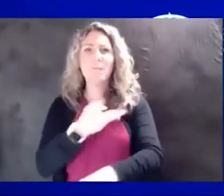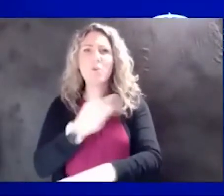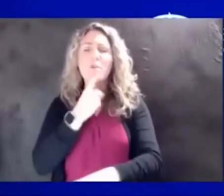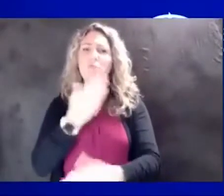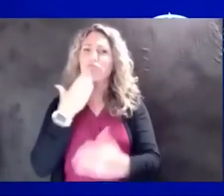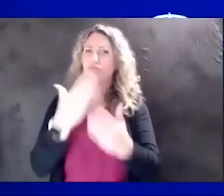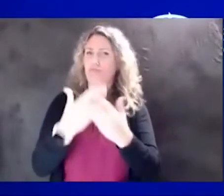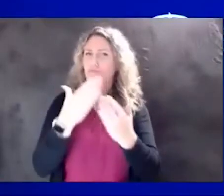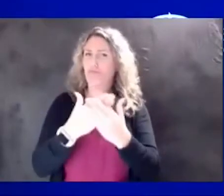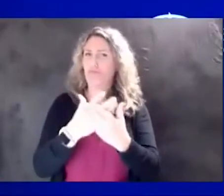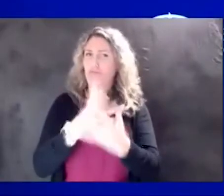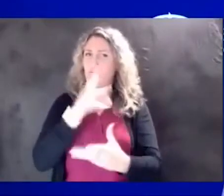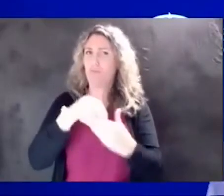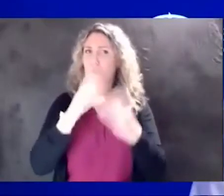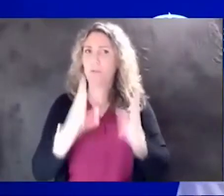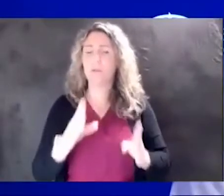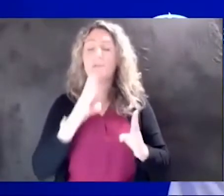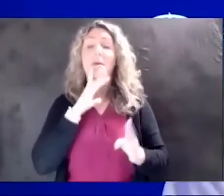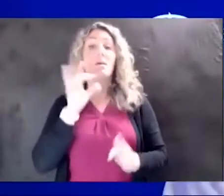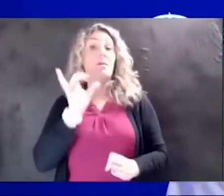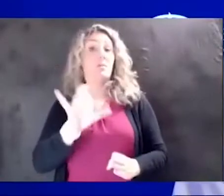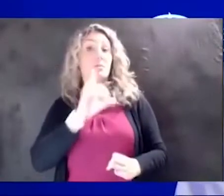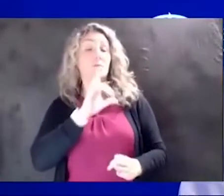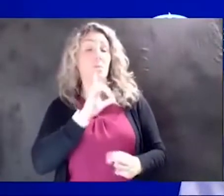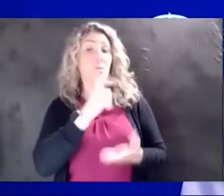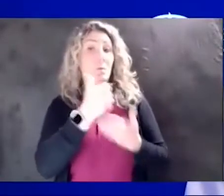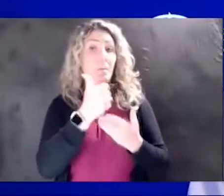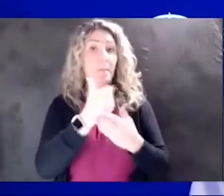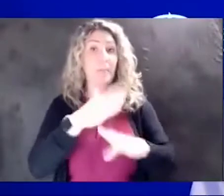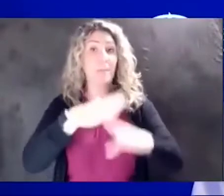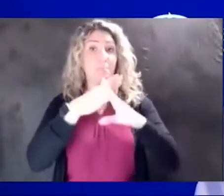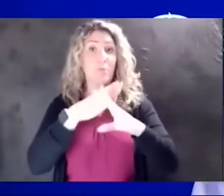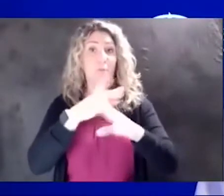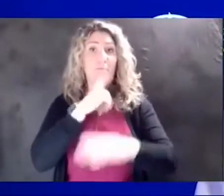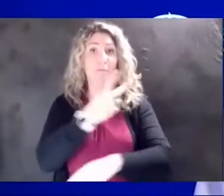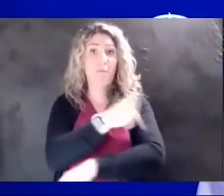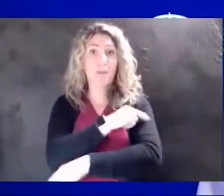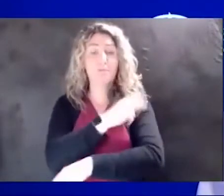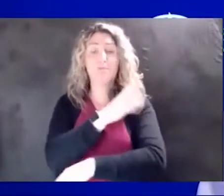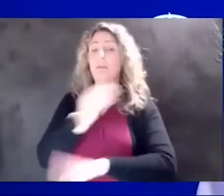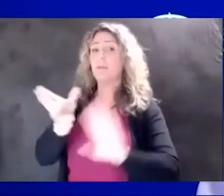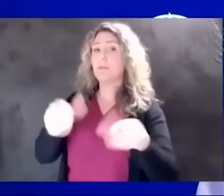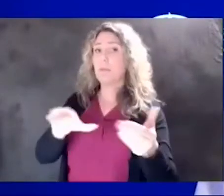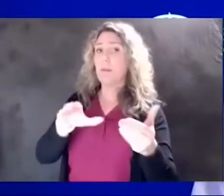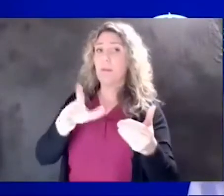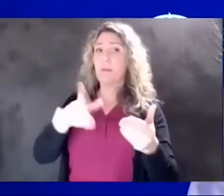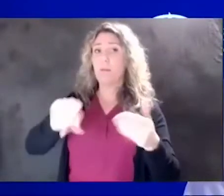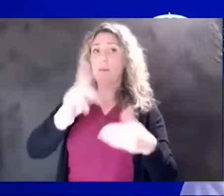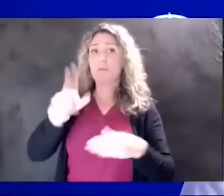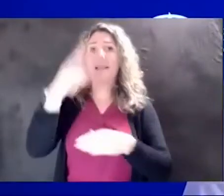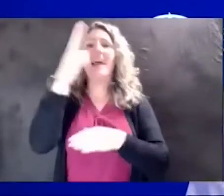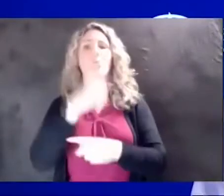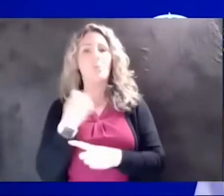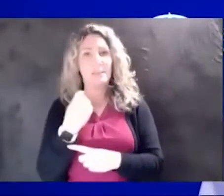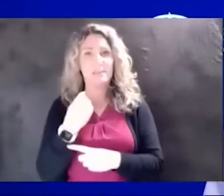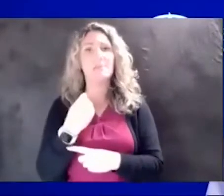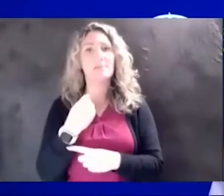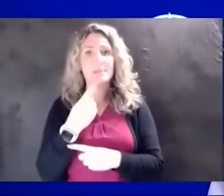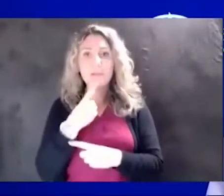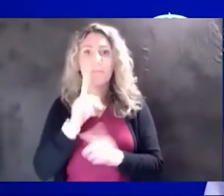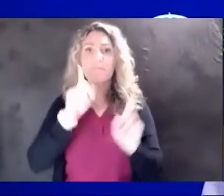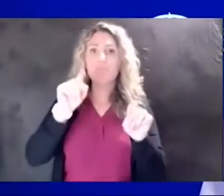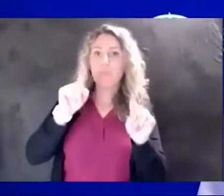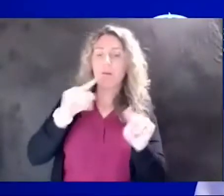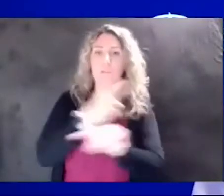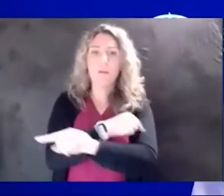monoclonal antibodies are very helpful in preventing hospitalization and death in those that are high risk of going to the hospital. So right now,